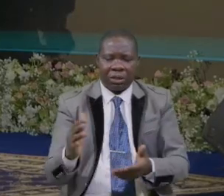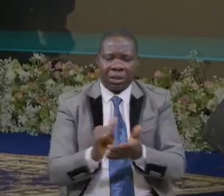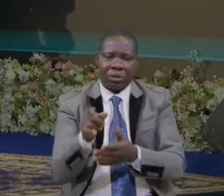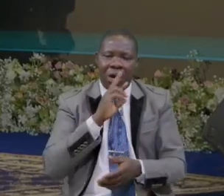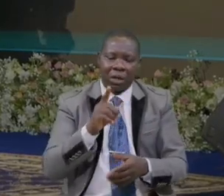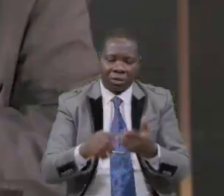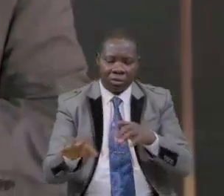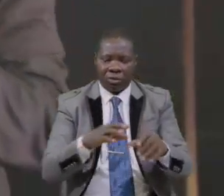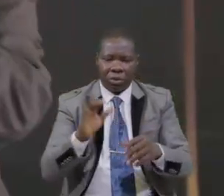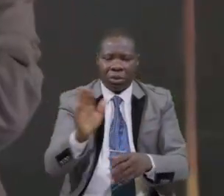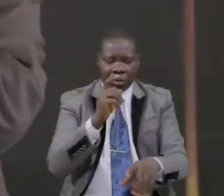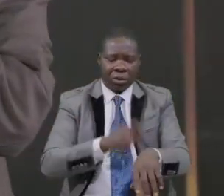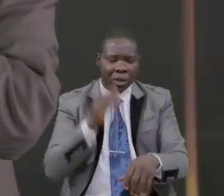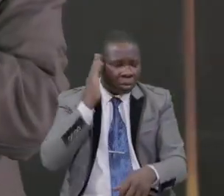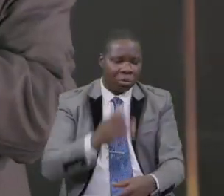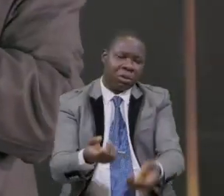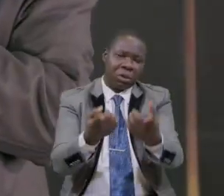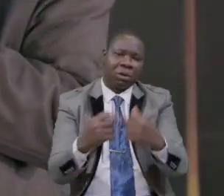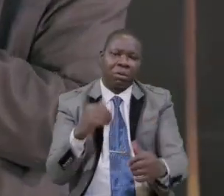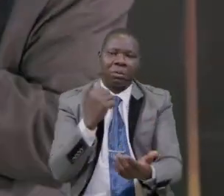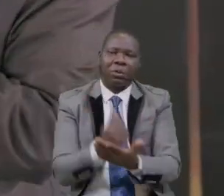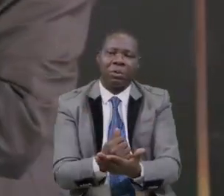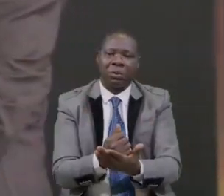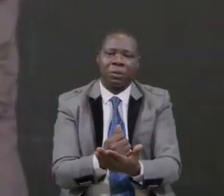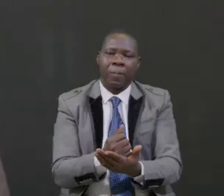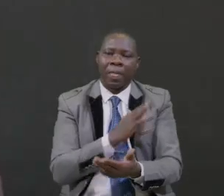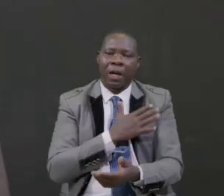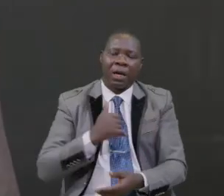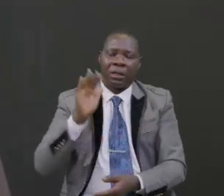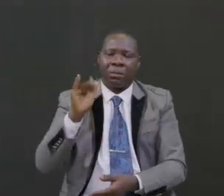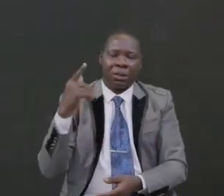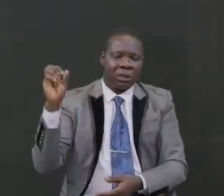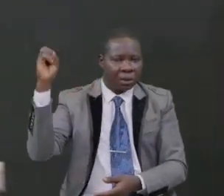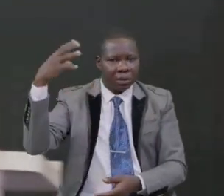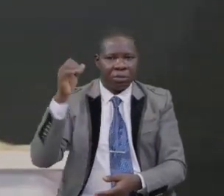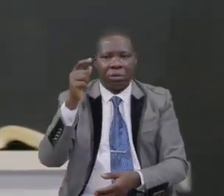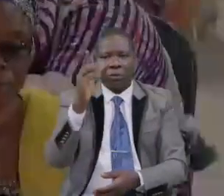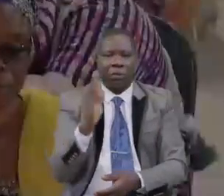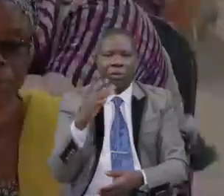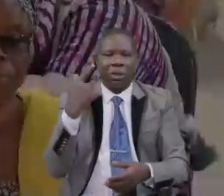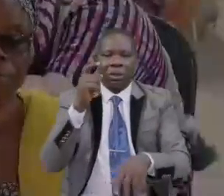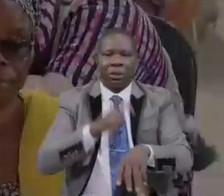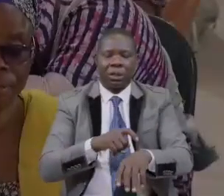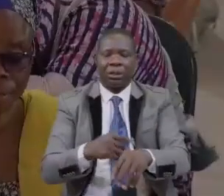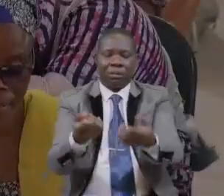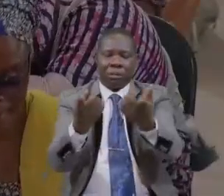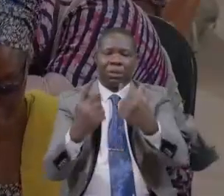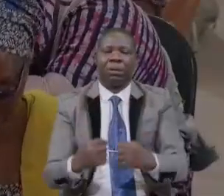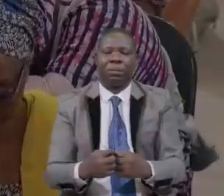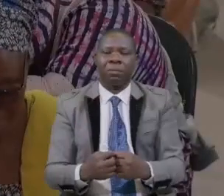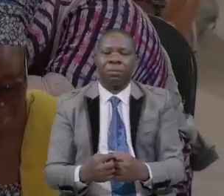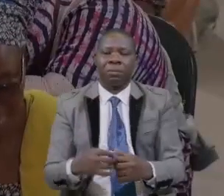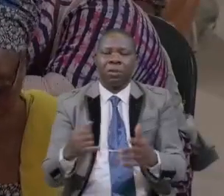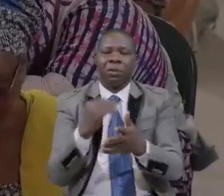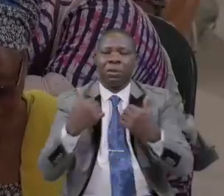come. Yeah. And by the grace of God, the time came. It has happened for